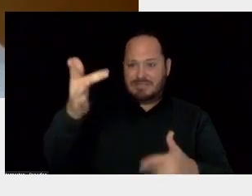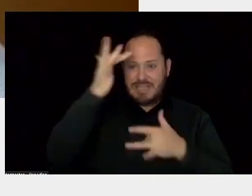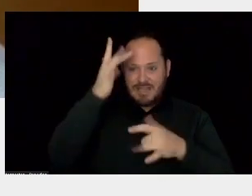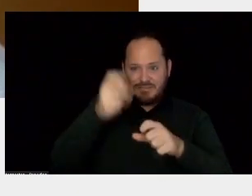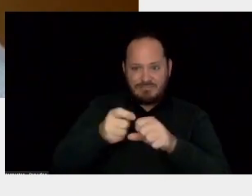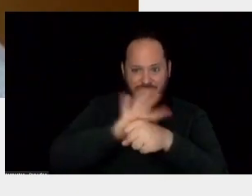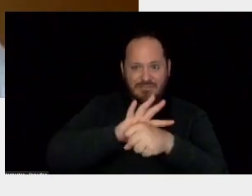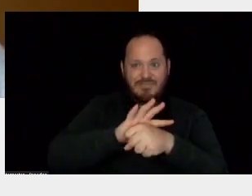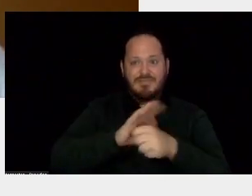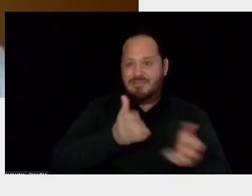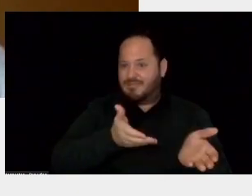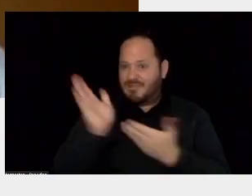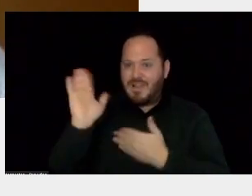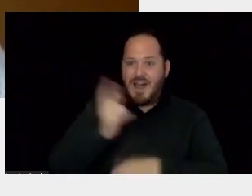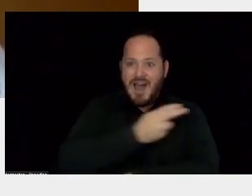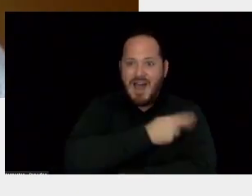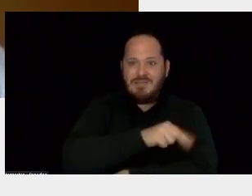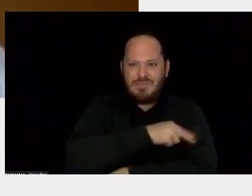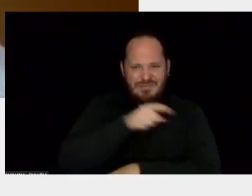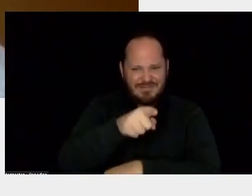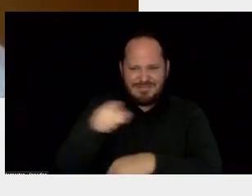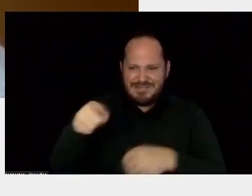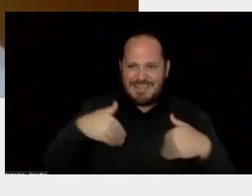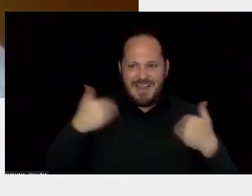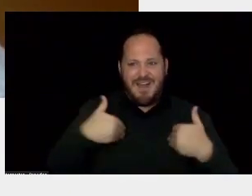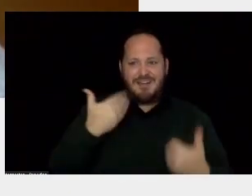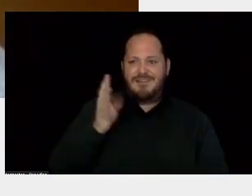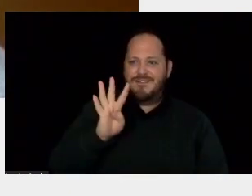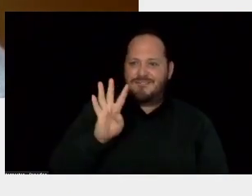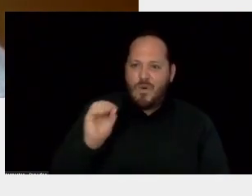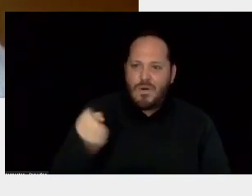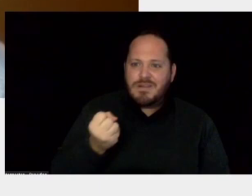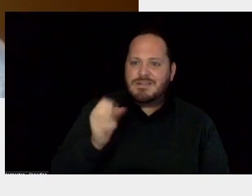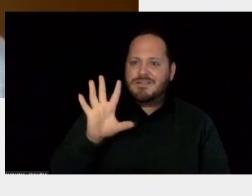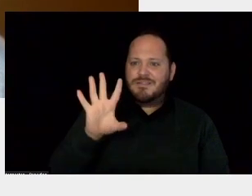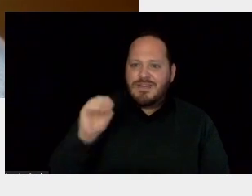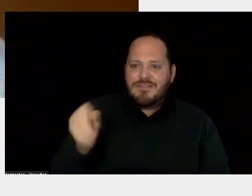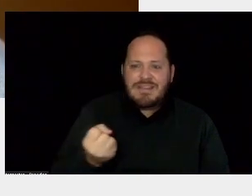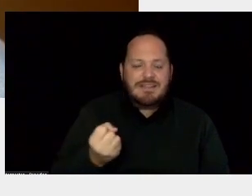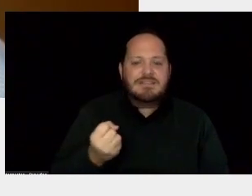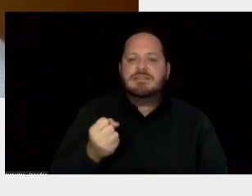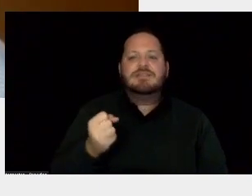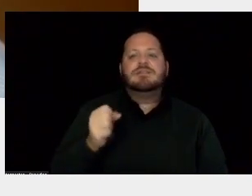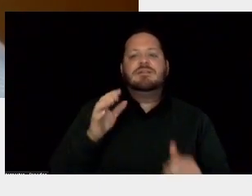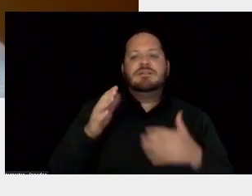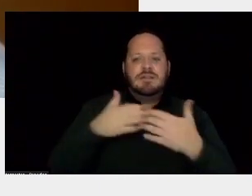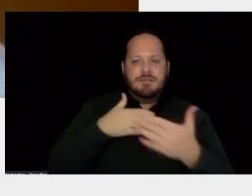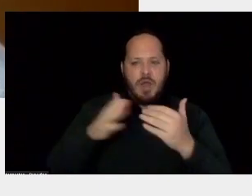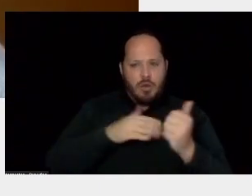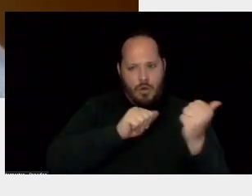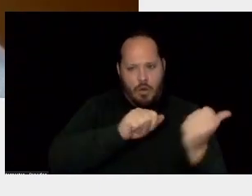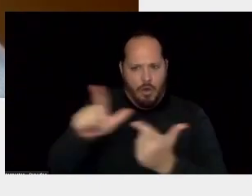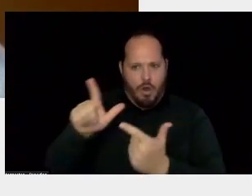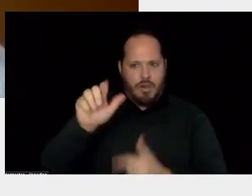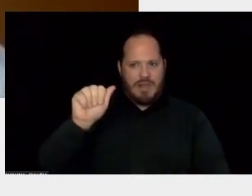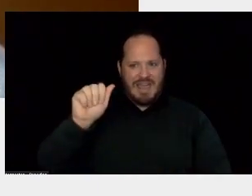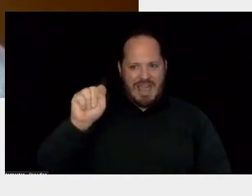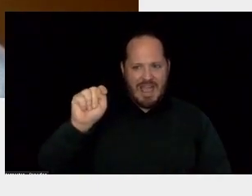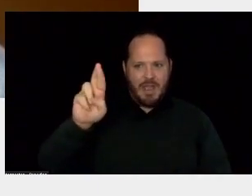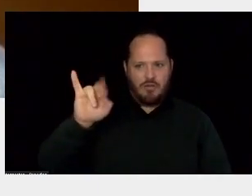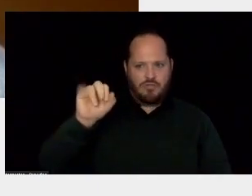40s. Basically, it's everyone's at risk. And remember, if you have it, no matter how old you